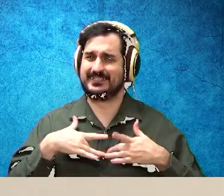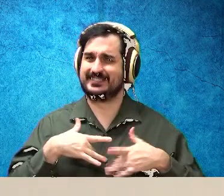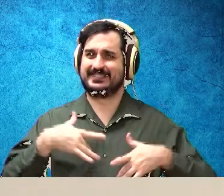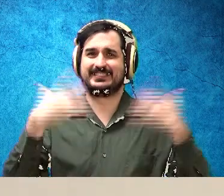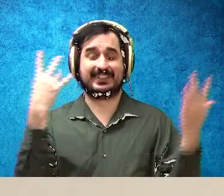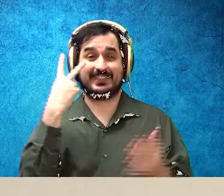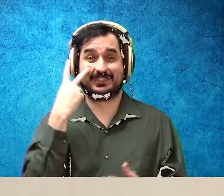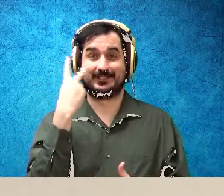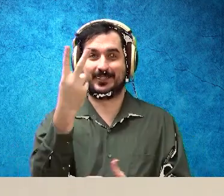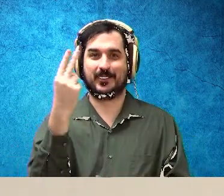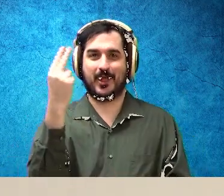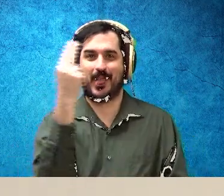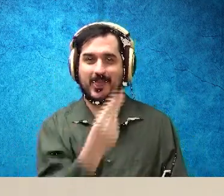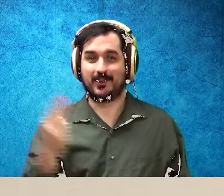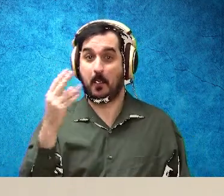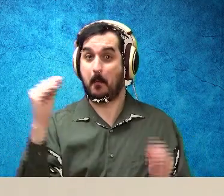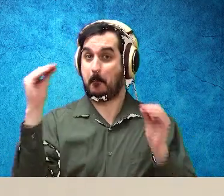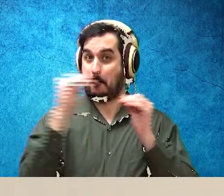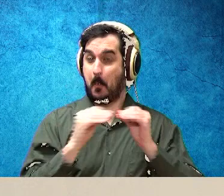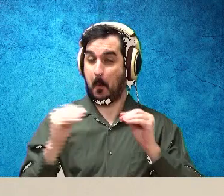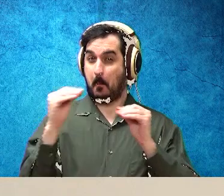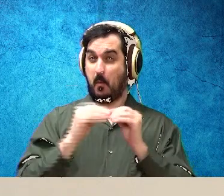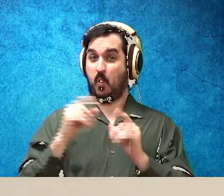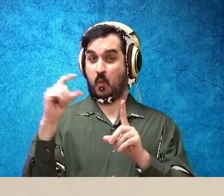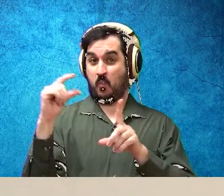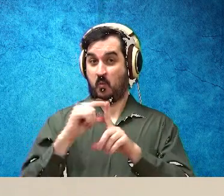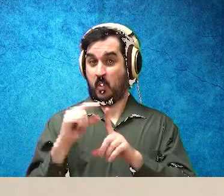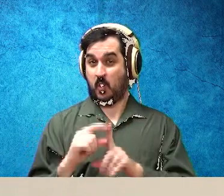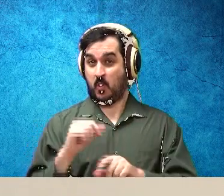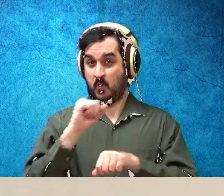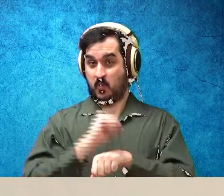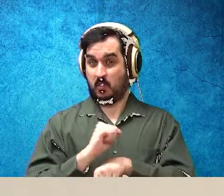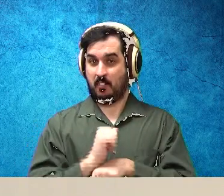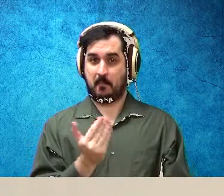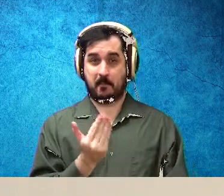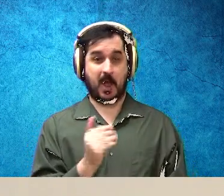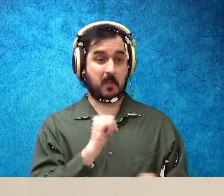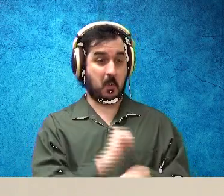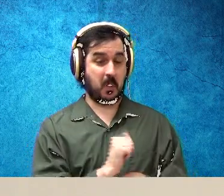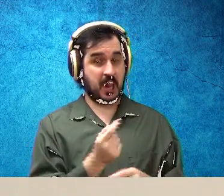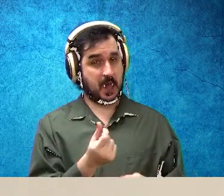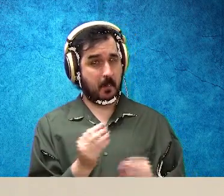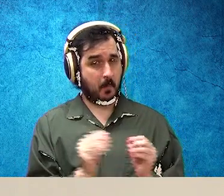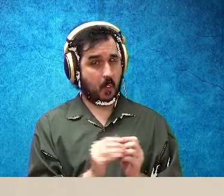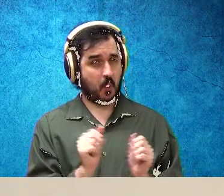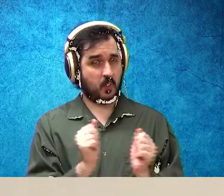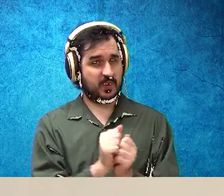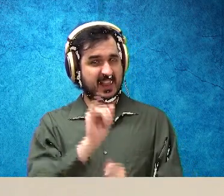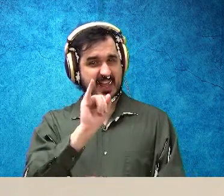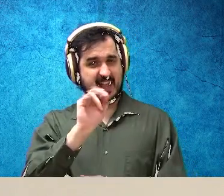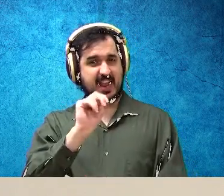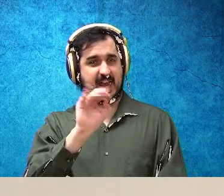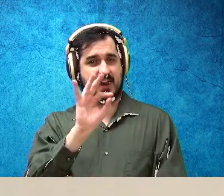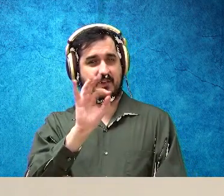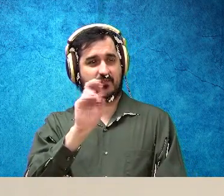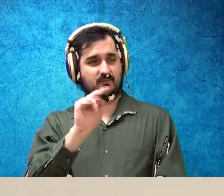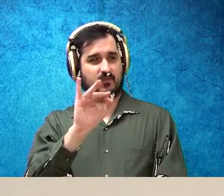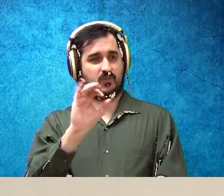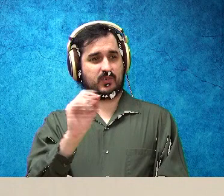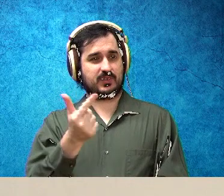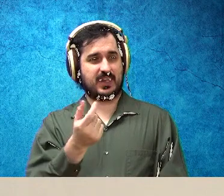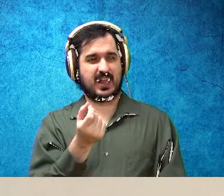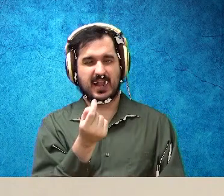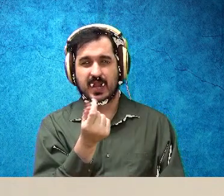We're going to do some more word work. Might work a little more with inferencing. We're going to work a little more with how we take that